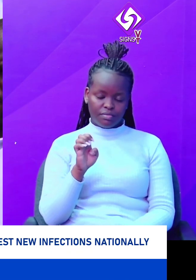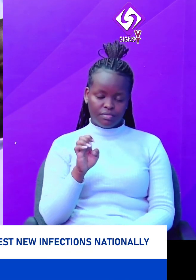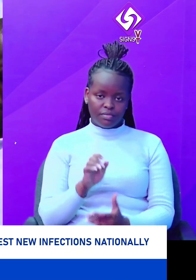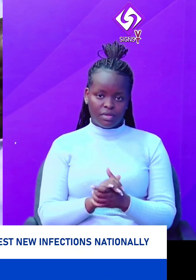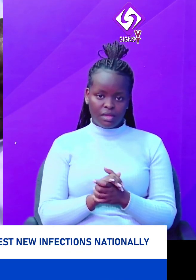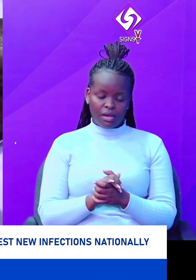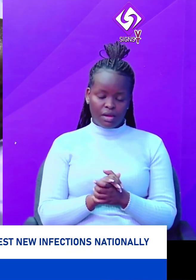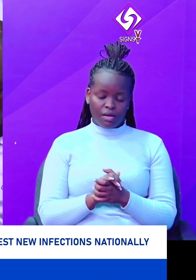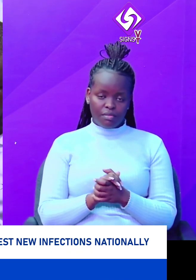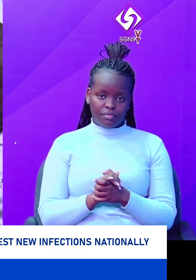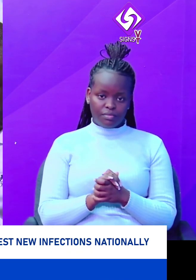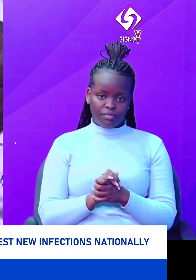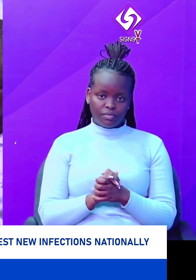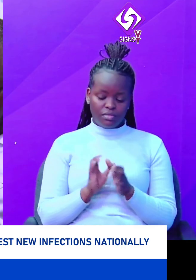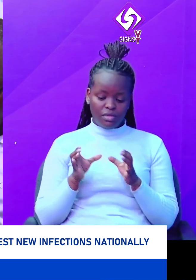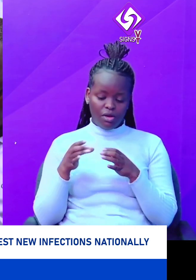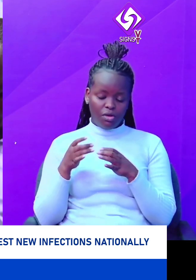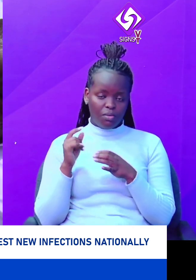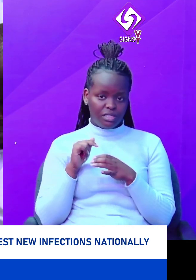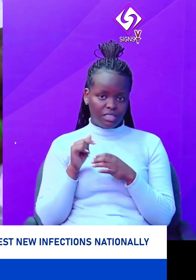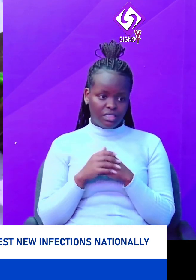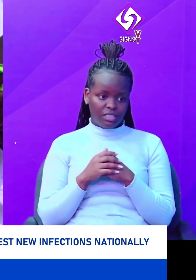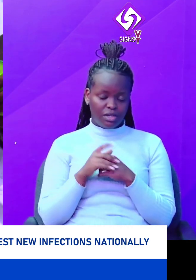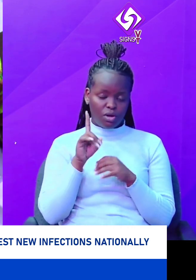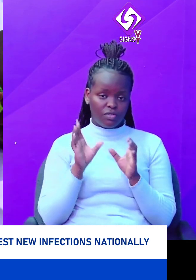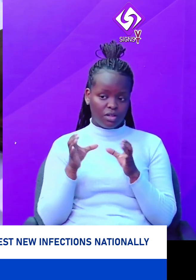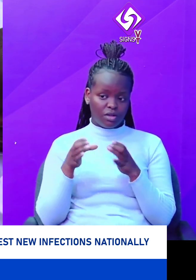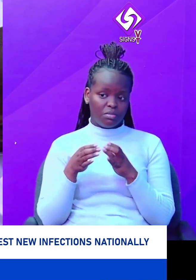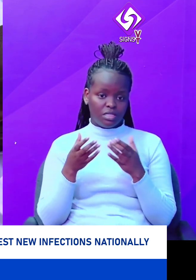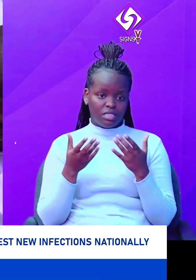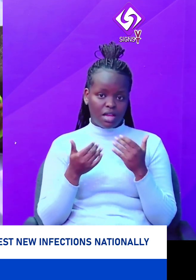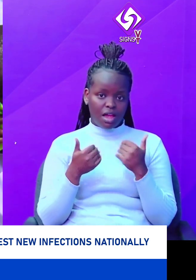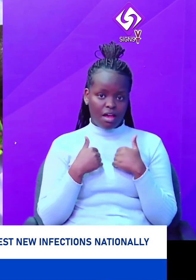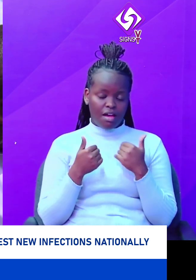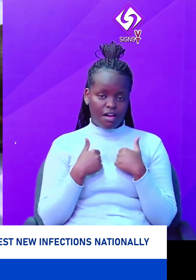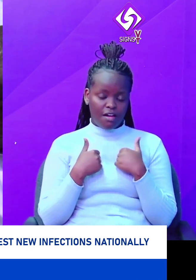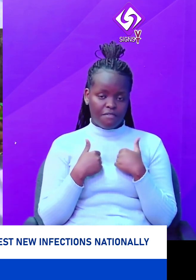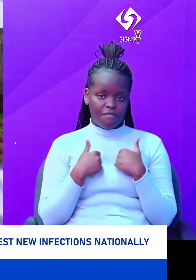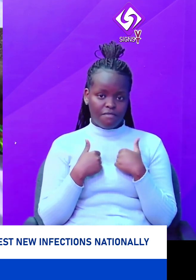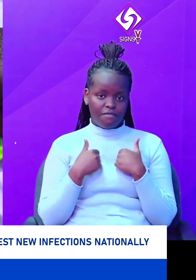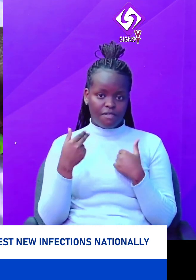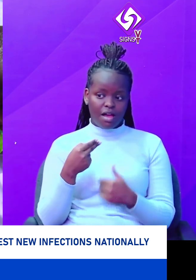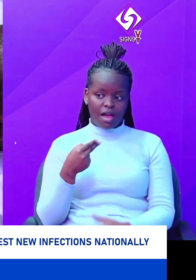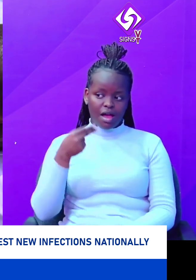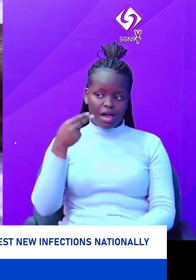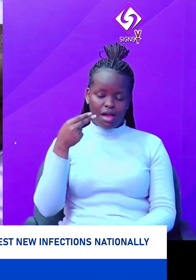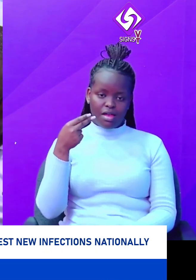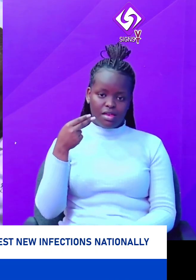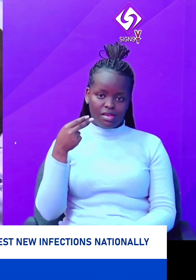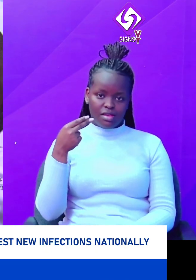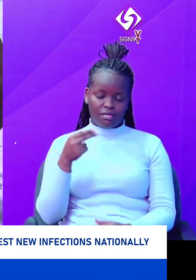fisherfolk community are one of the communities that have high elevation in terms